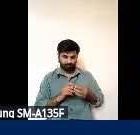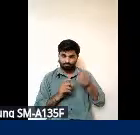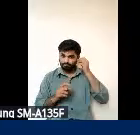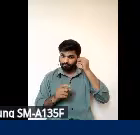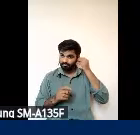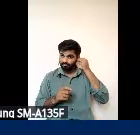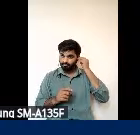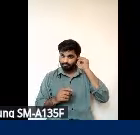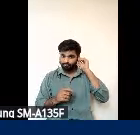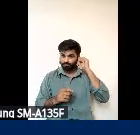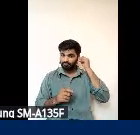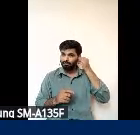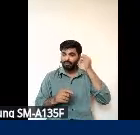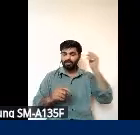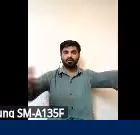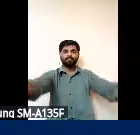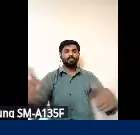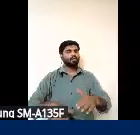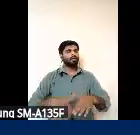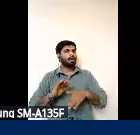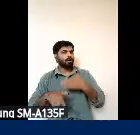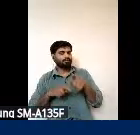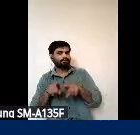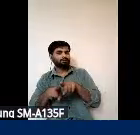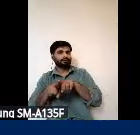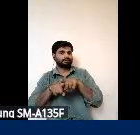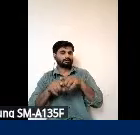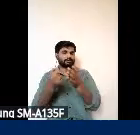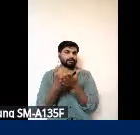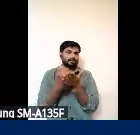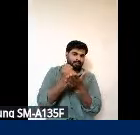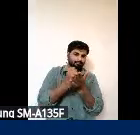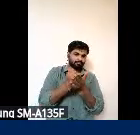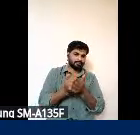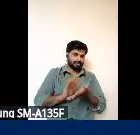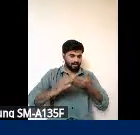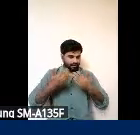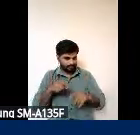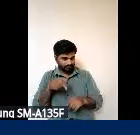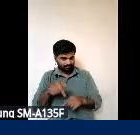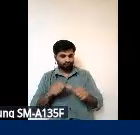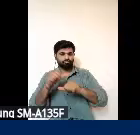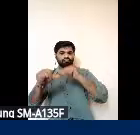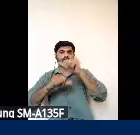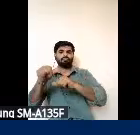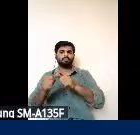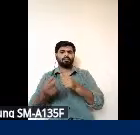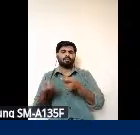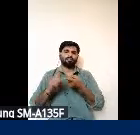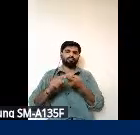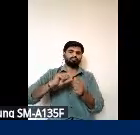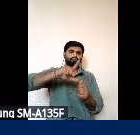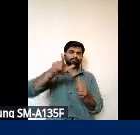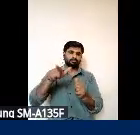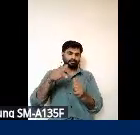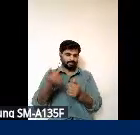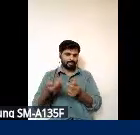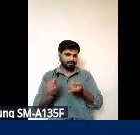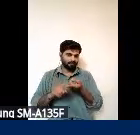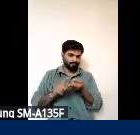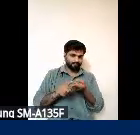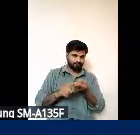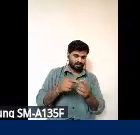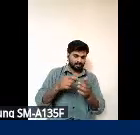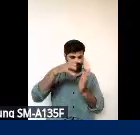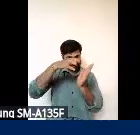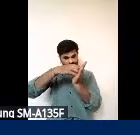how the exercise will be done, the procedure layout, all that happens parallelly under the office